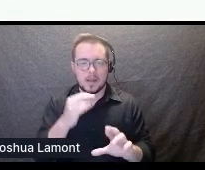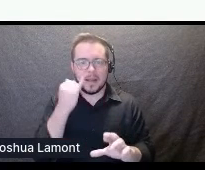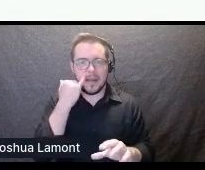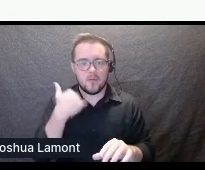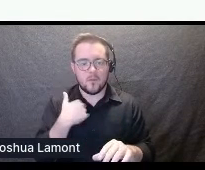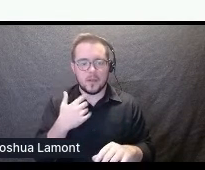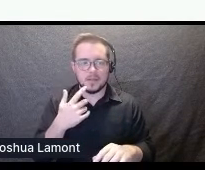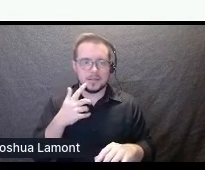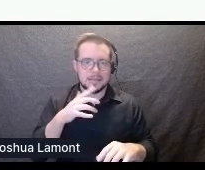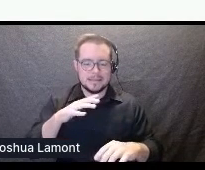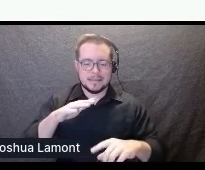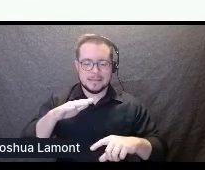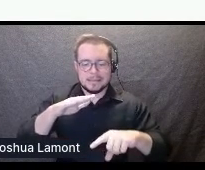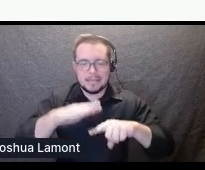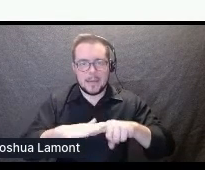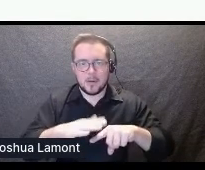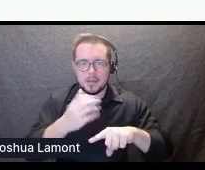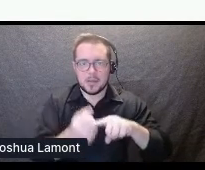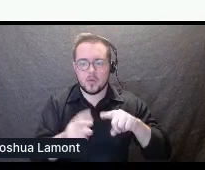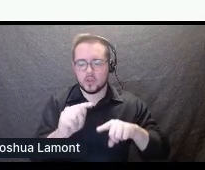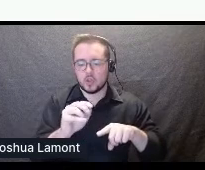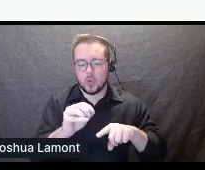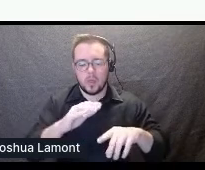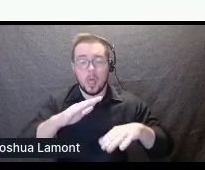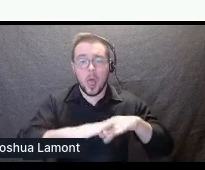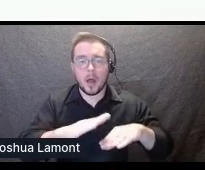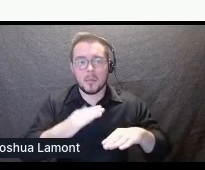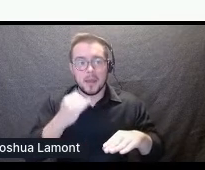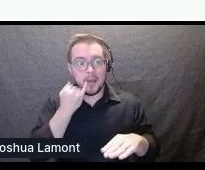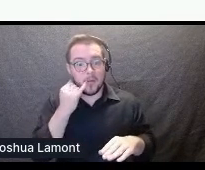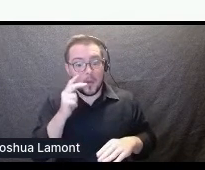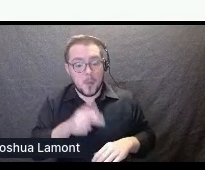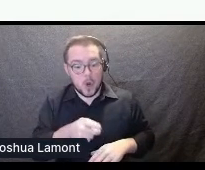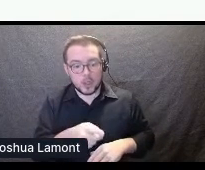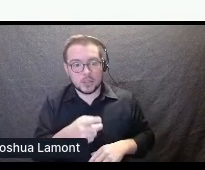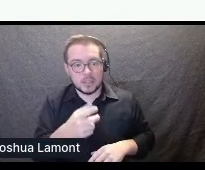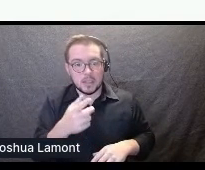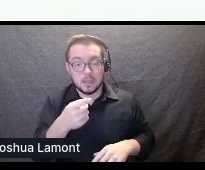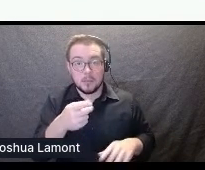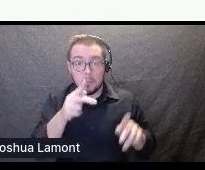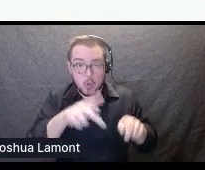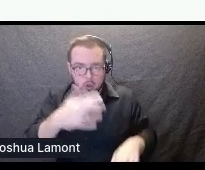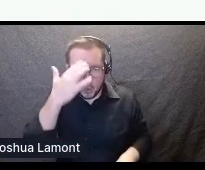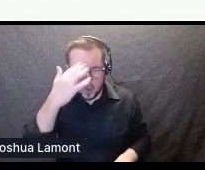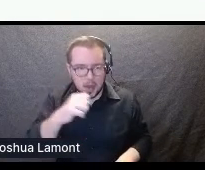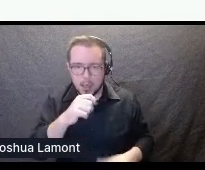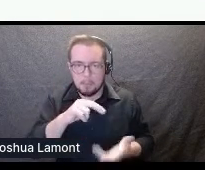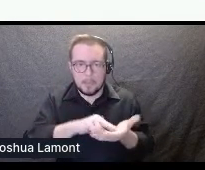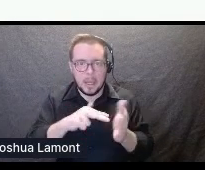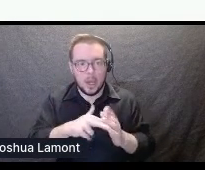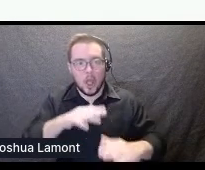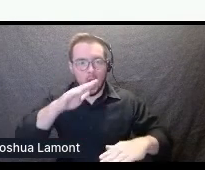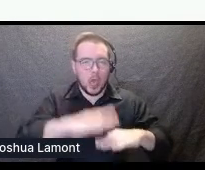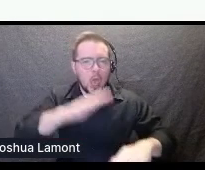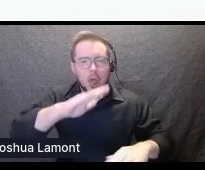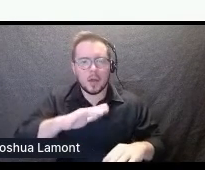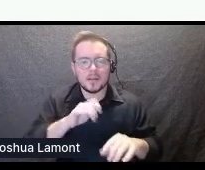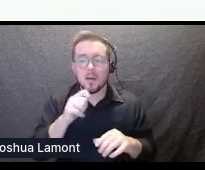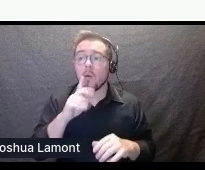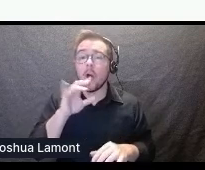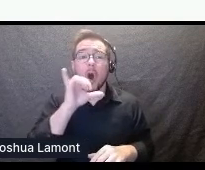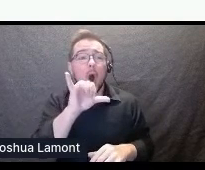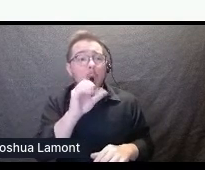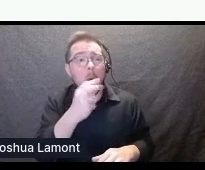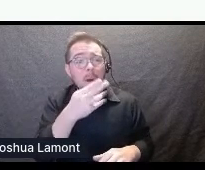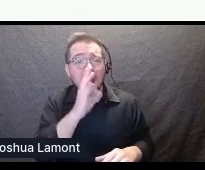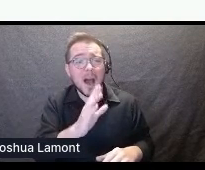somebody's toe. So if I stepped on someone's toe, the person knows that I didn't mean to do that on purpose. So it doesn't really help to say like, oh my God, please